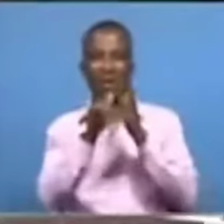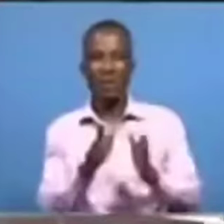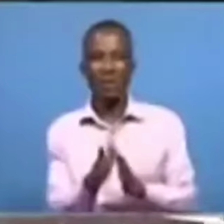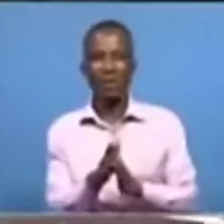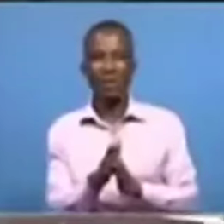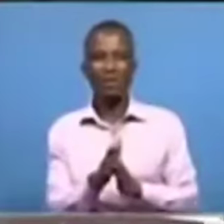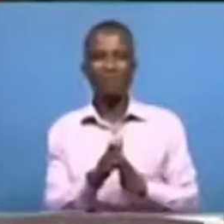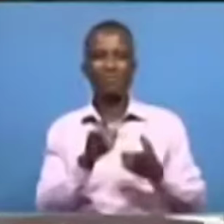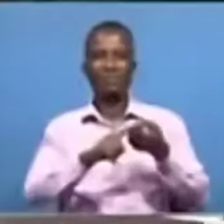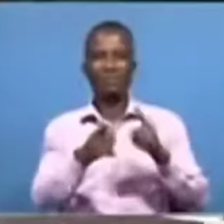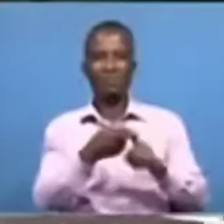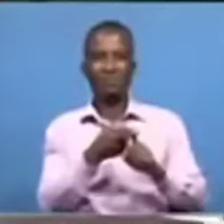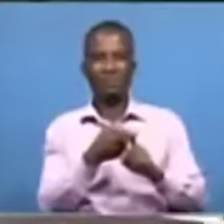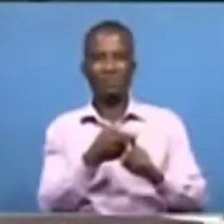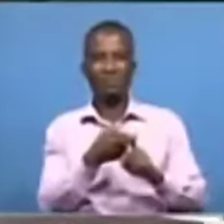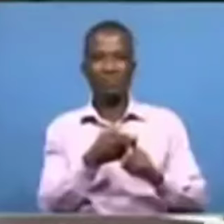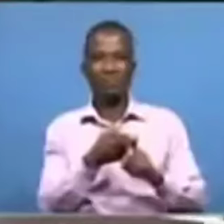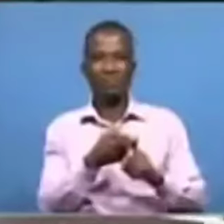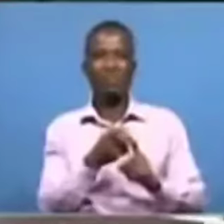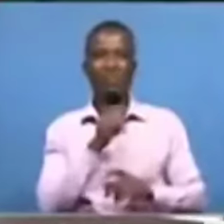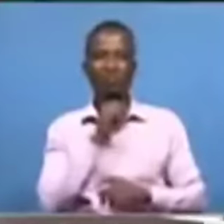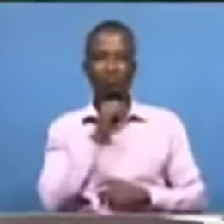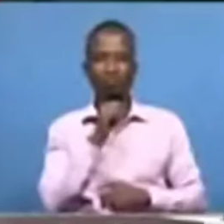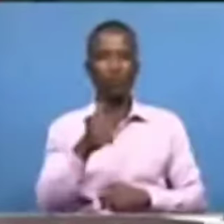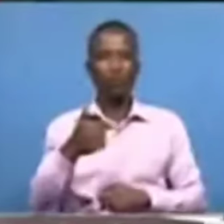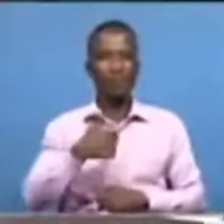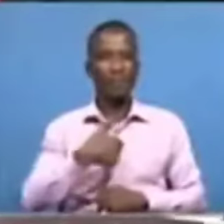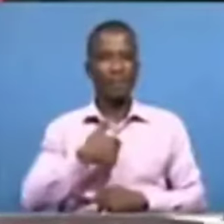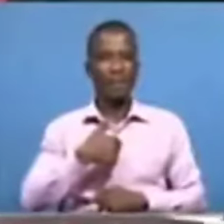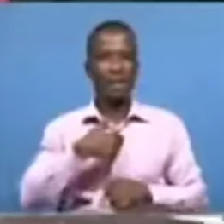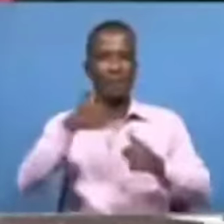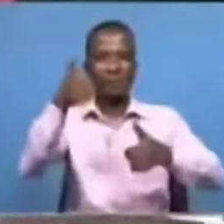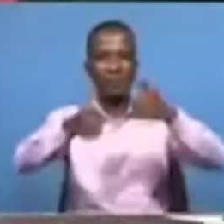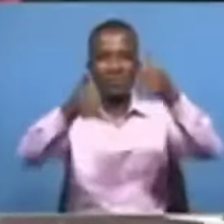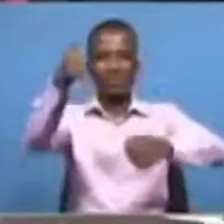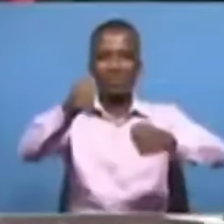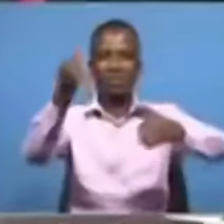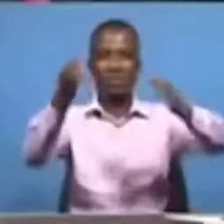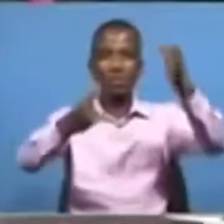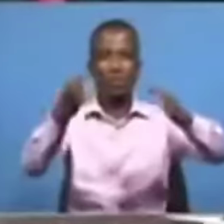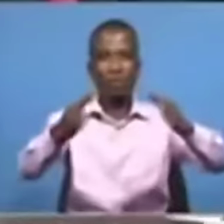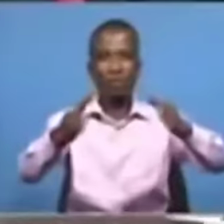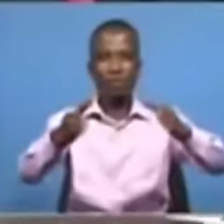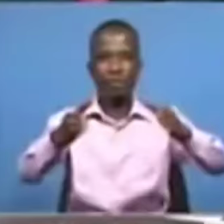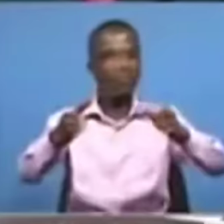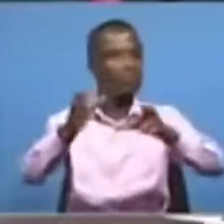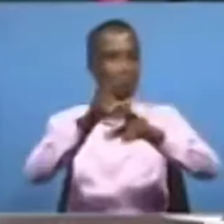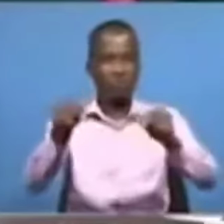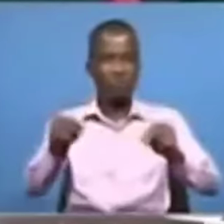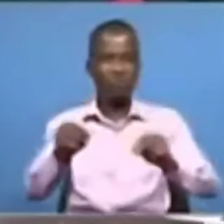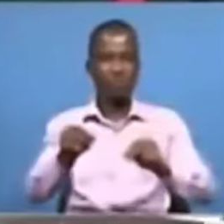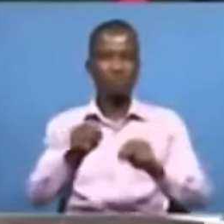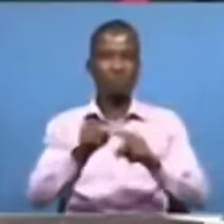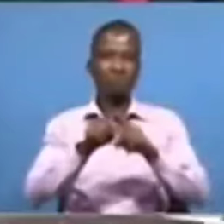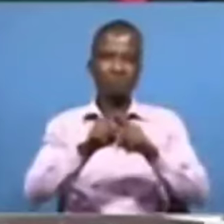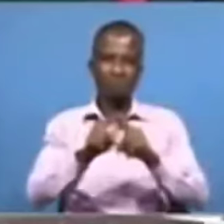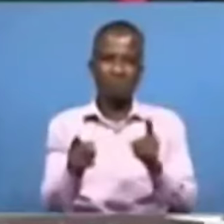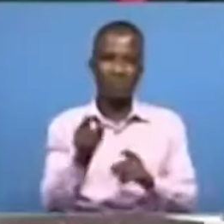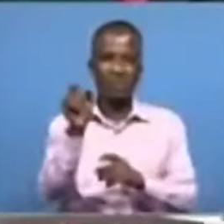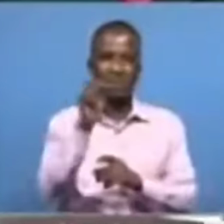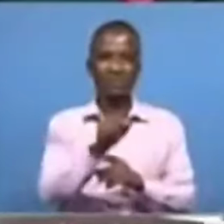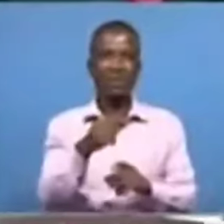am grateful. It was not my intention to scandalize the court or to bring it into disrepute. In the circumstances,